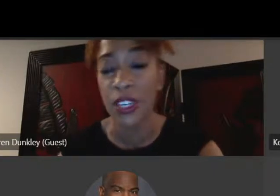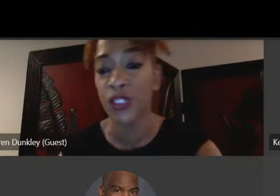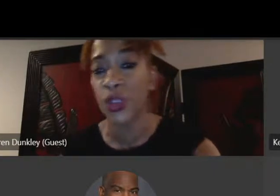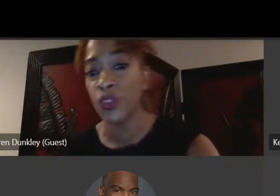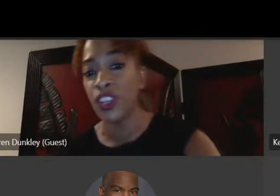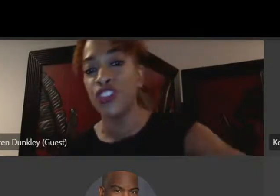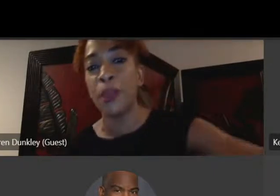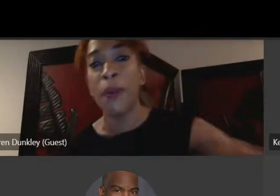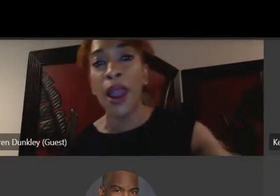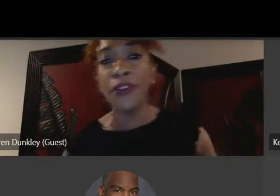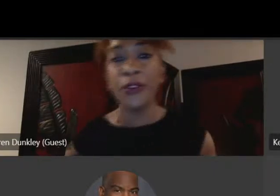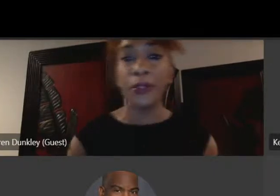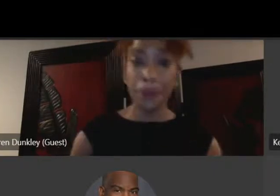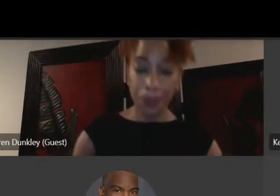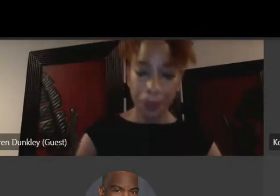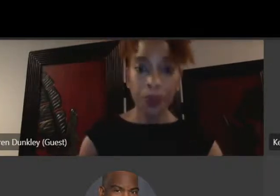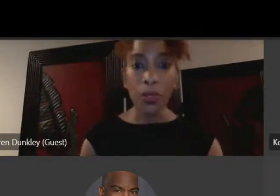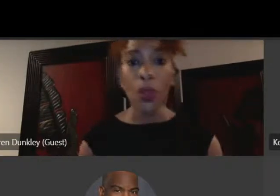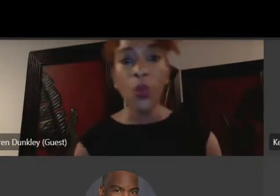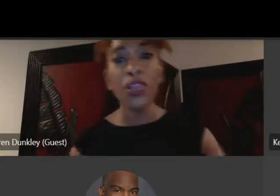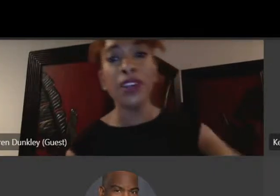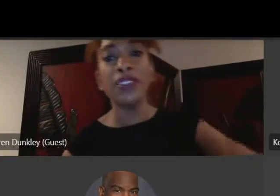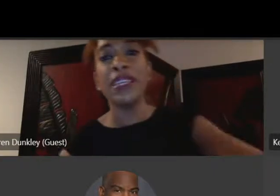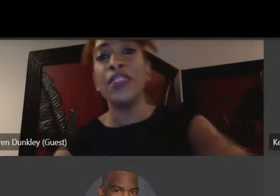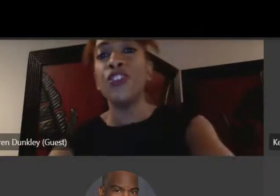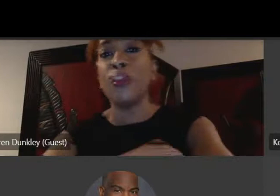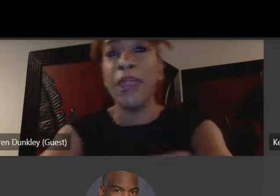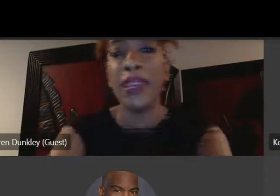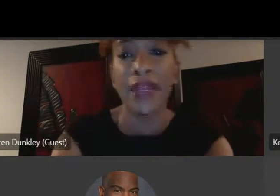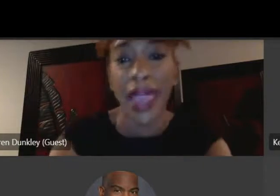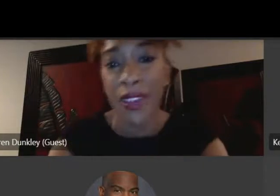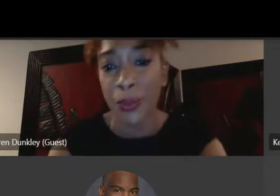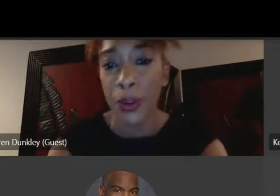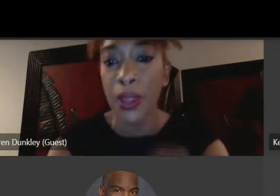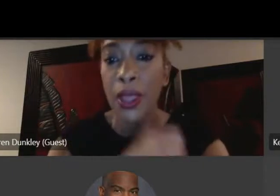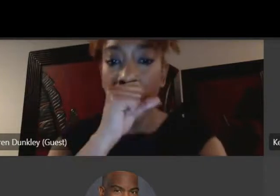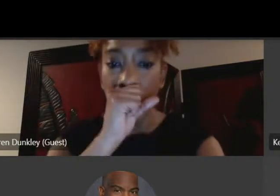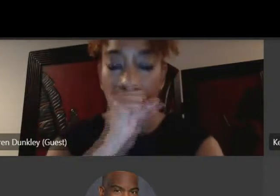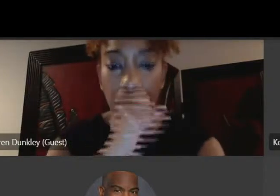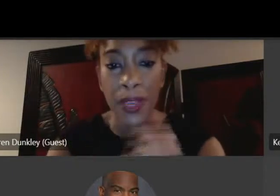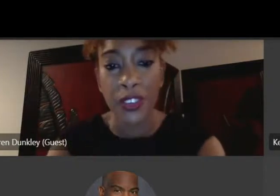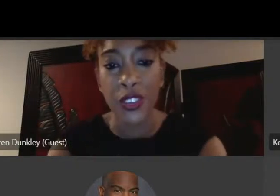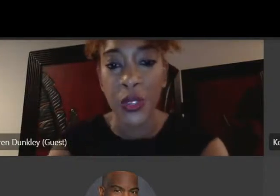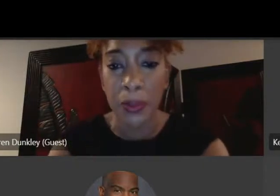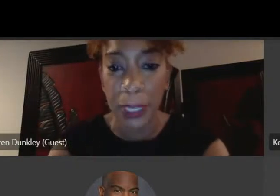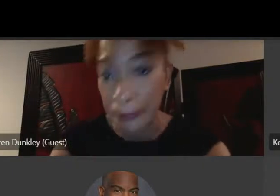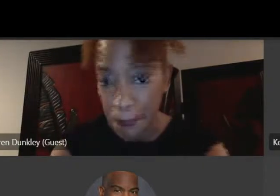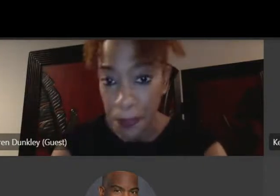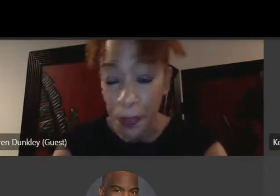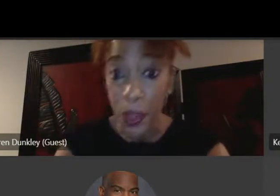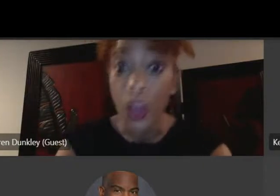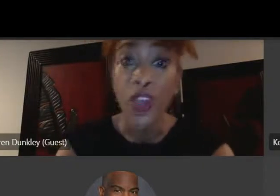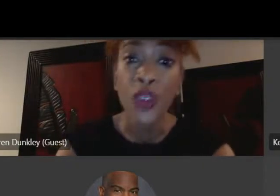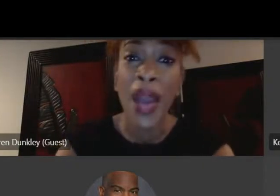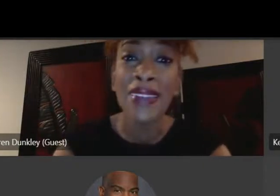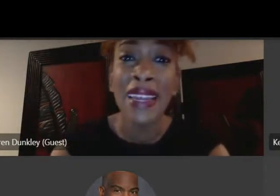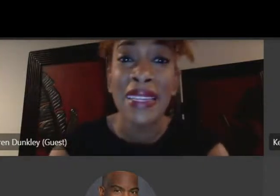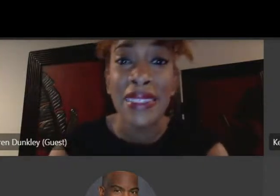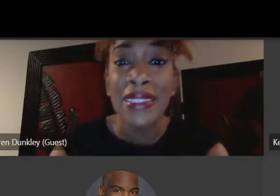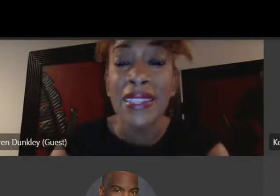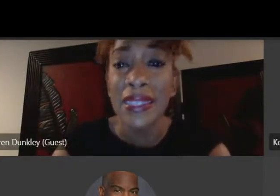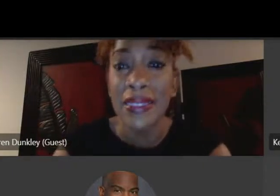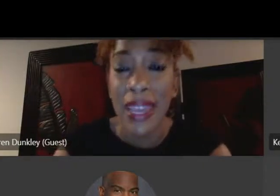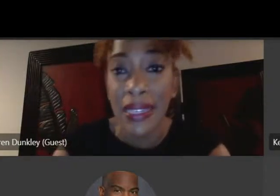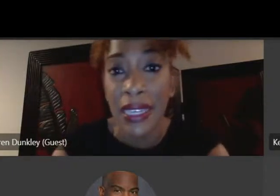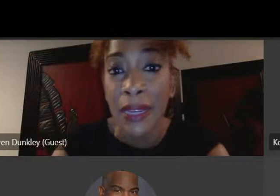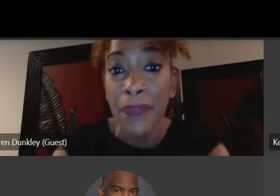Business Association partnered with us in the Jamaica diaspora. Excuse me. So as I